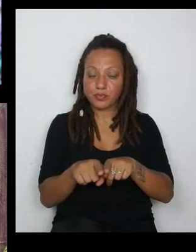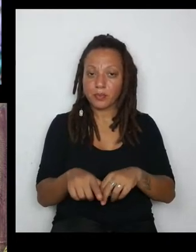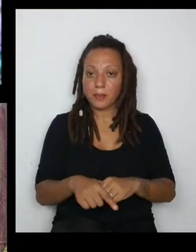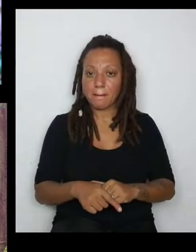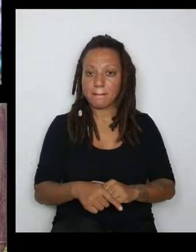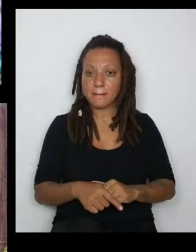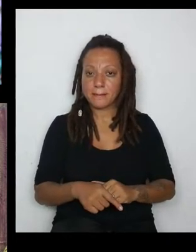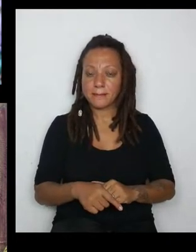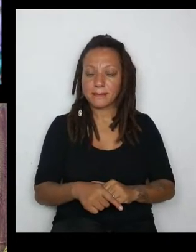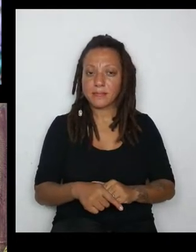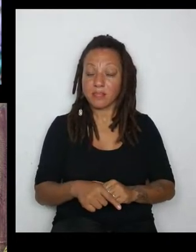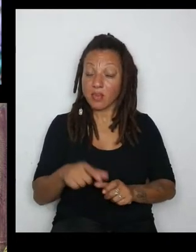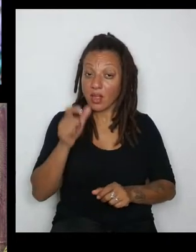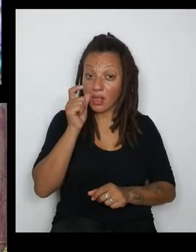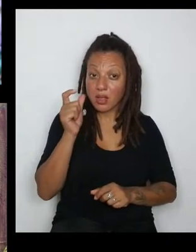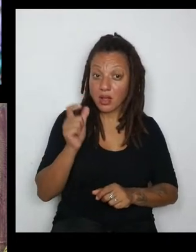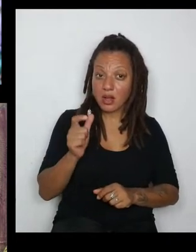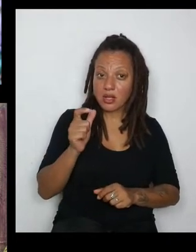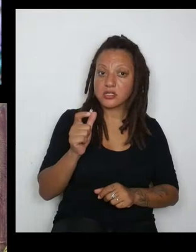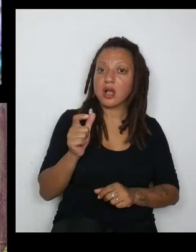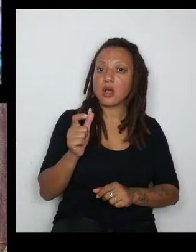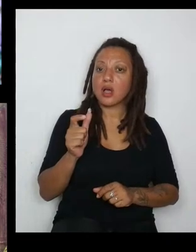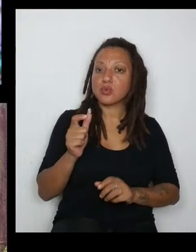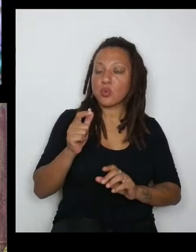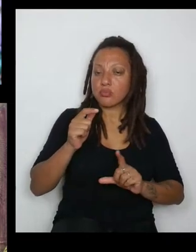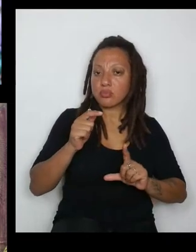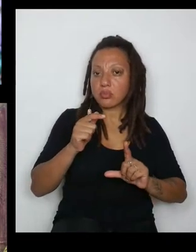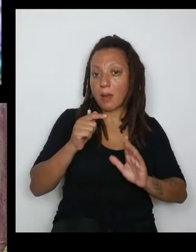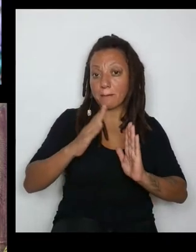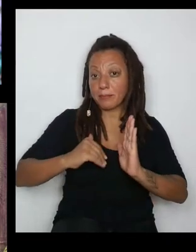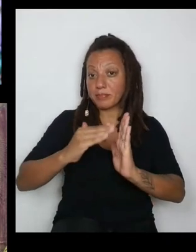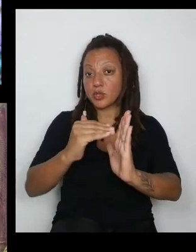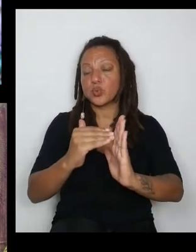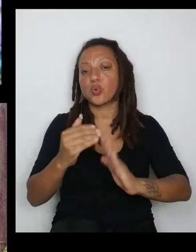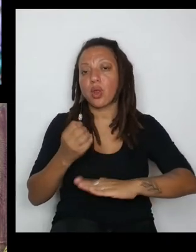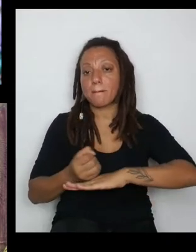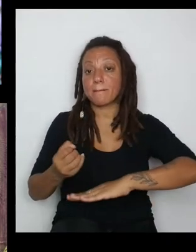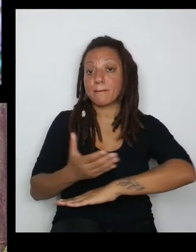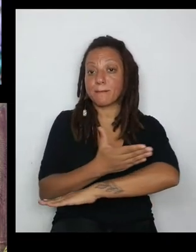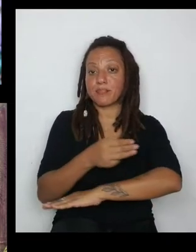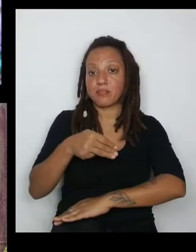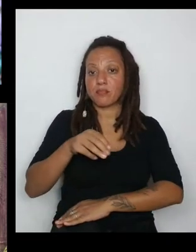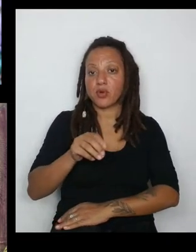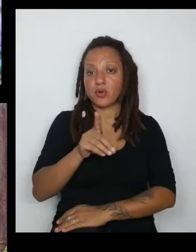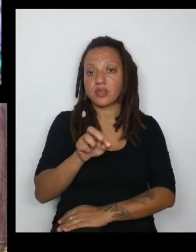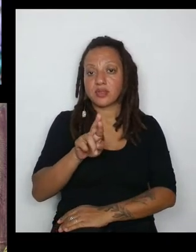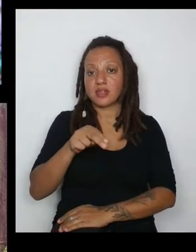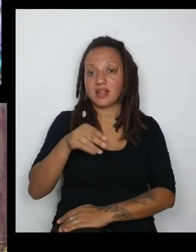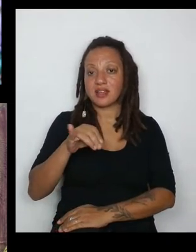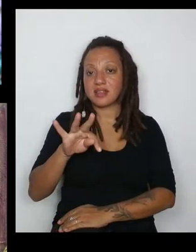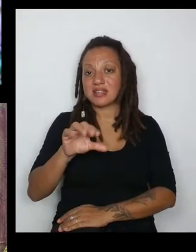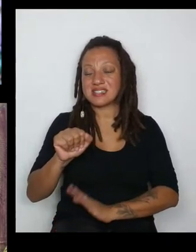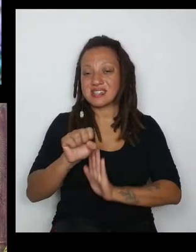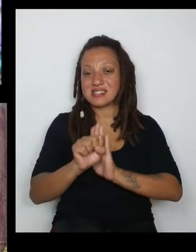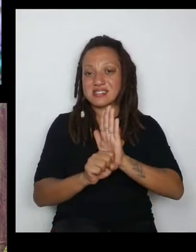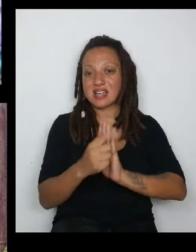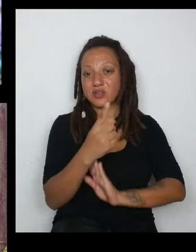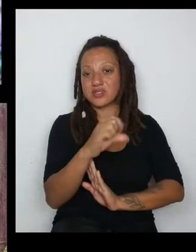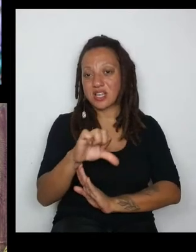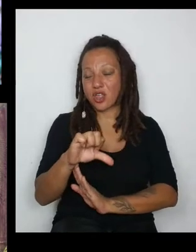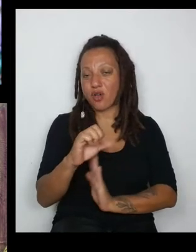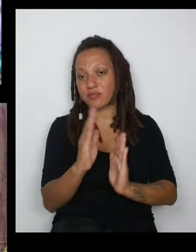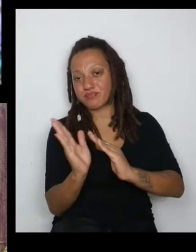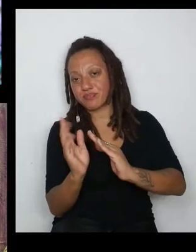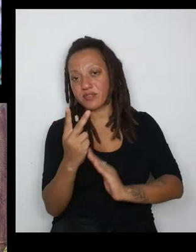modernist painting particularly of the late 19th and the early 20th century and uses gurgaon very much as a